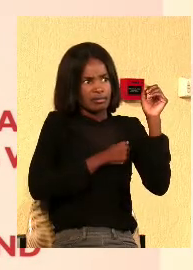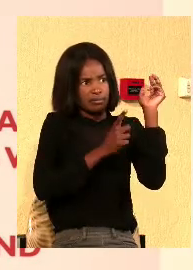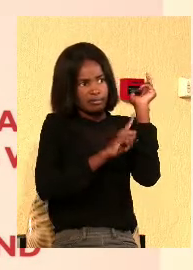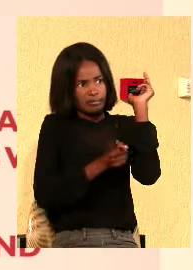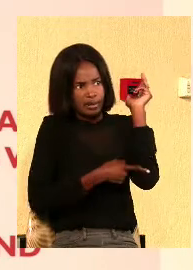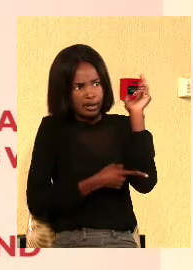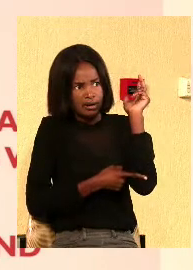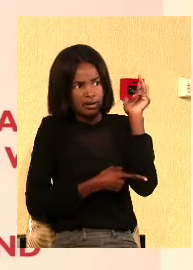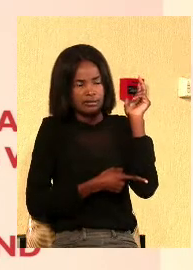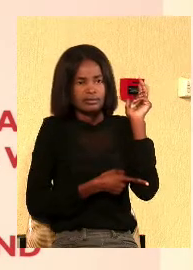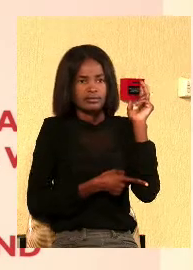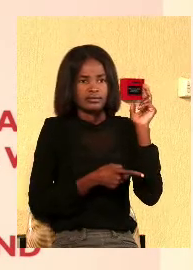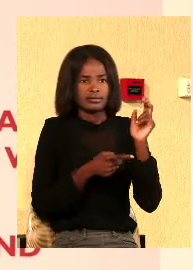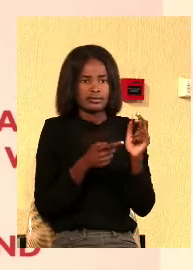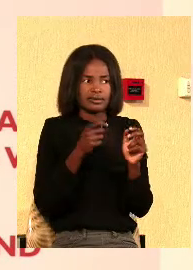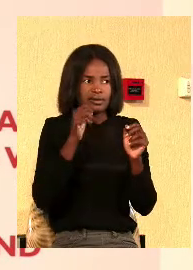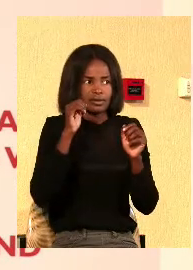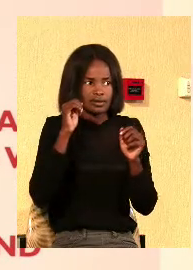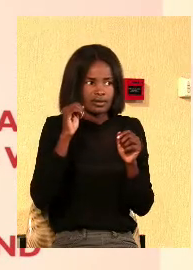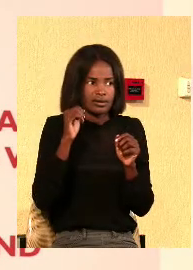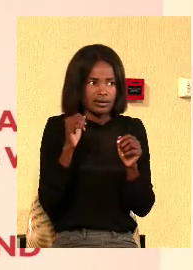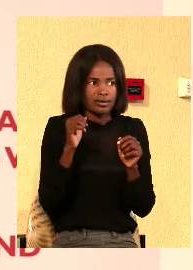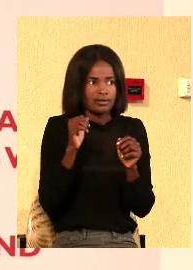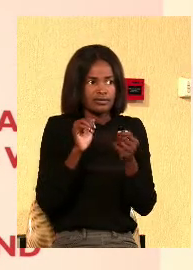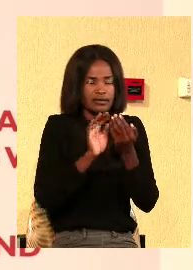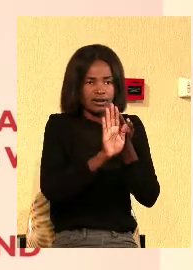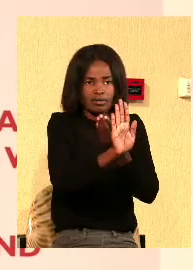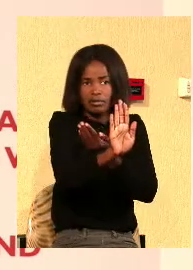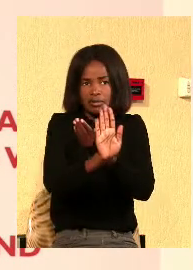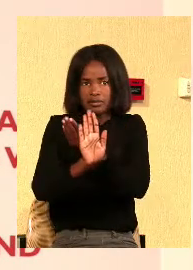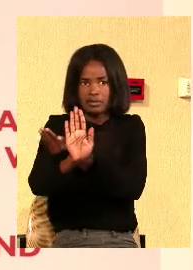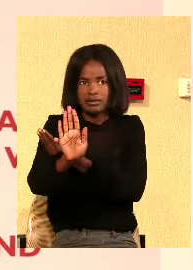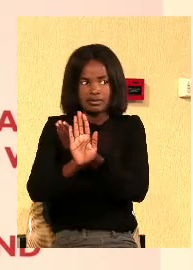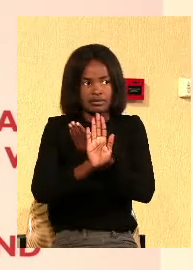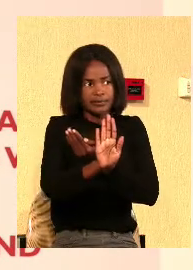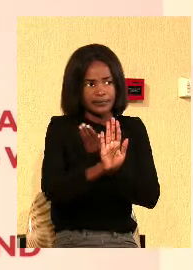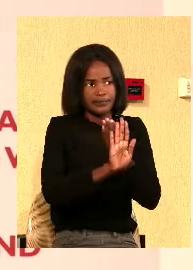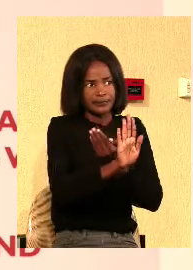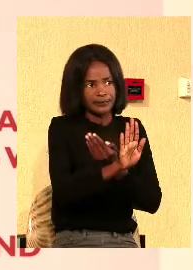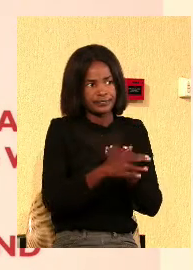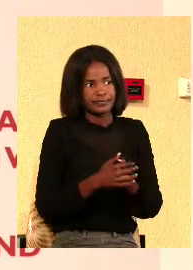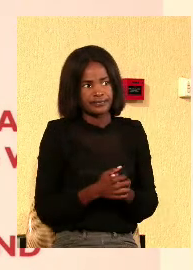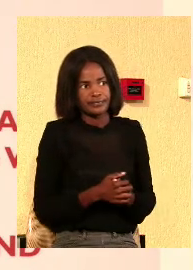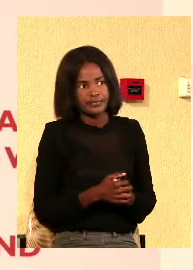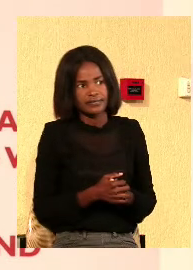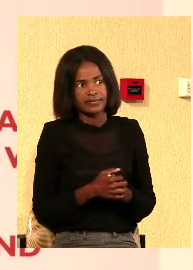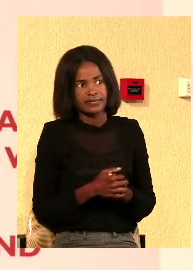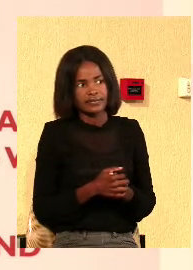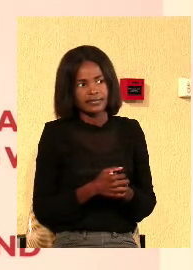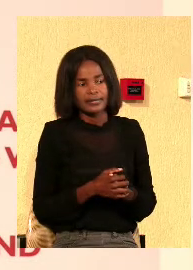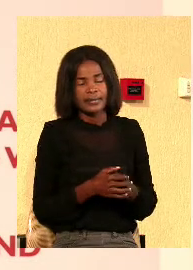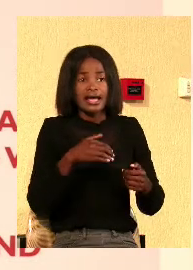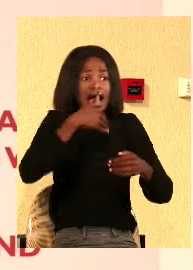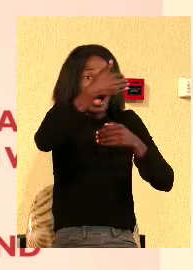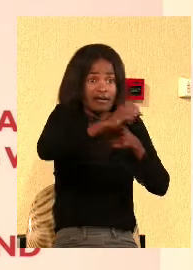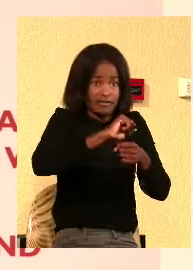need to protect them. All of those, I think the protective effect will be a little bit longer, even if we pass through